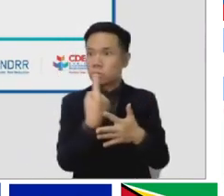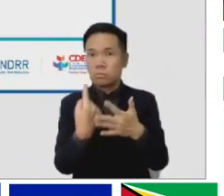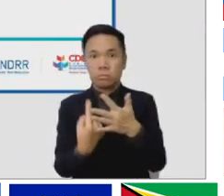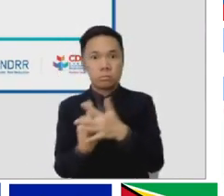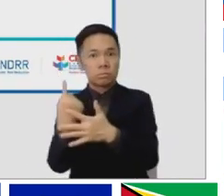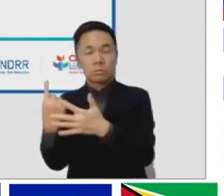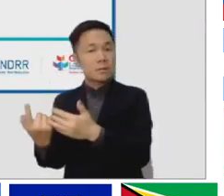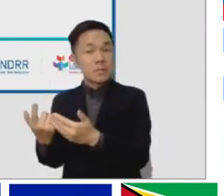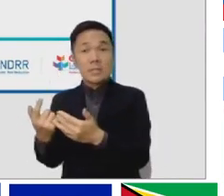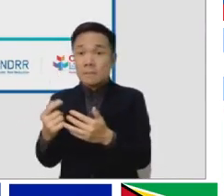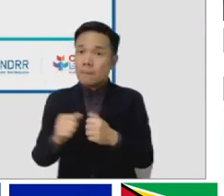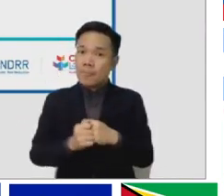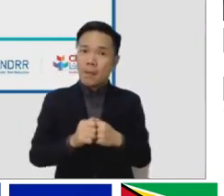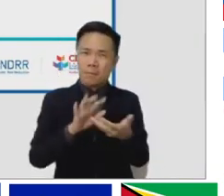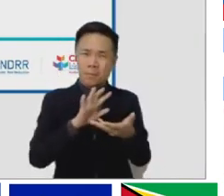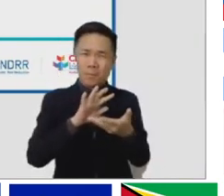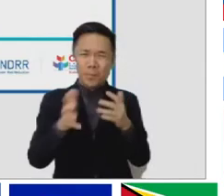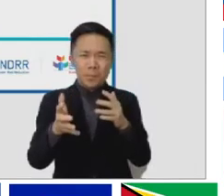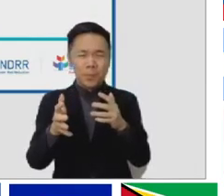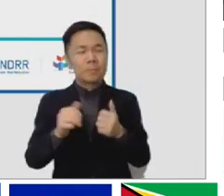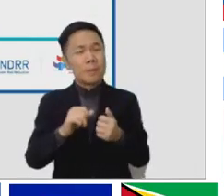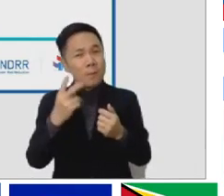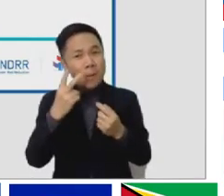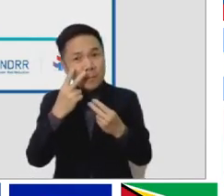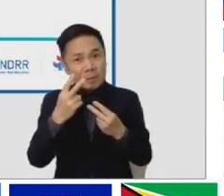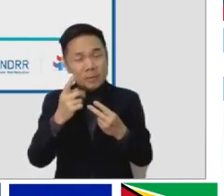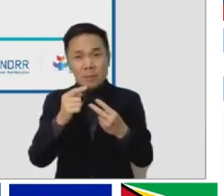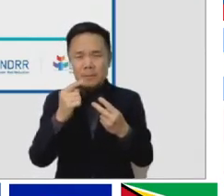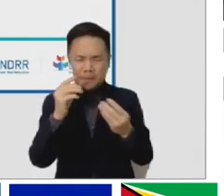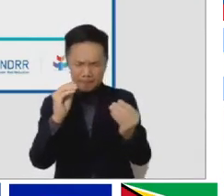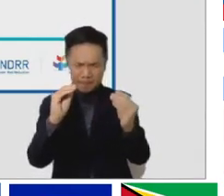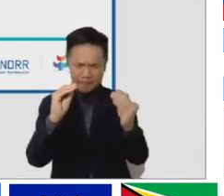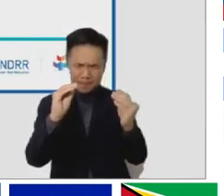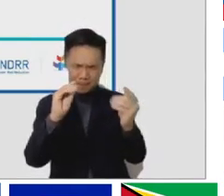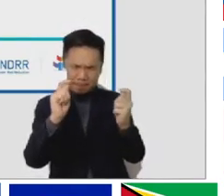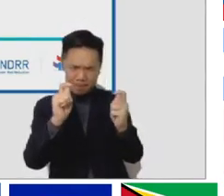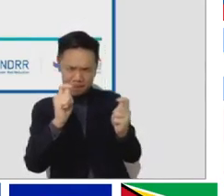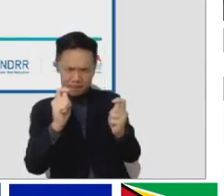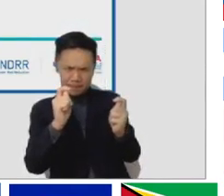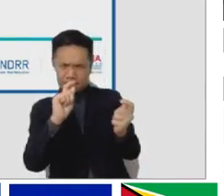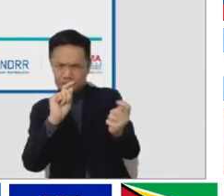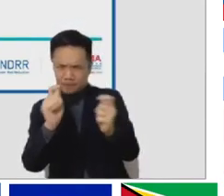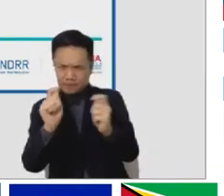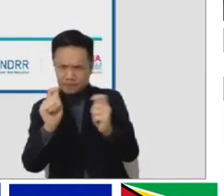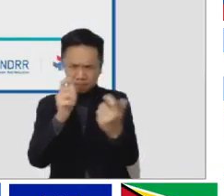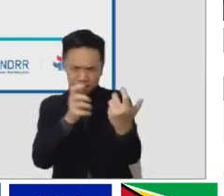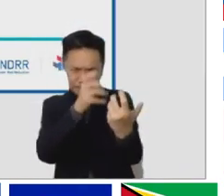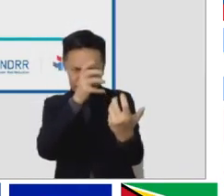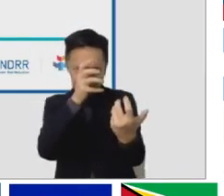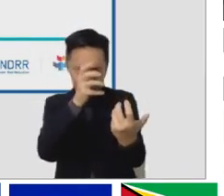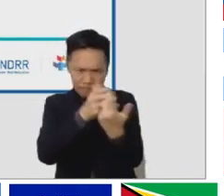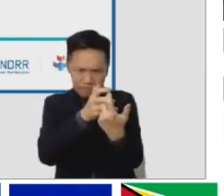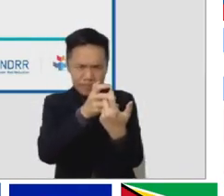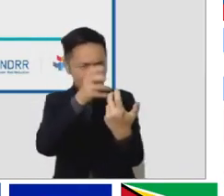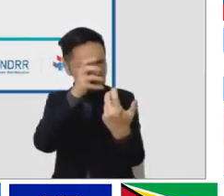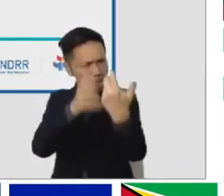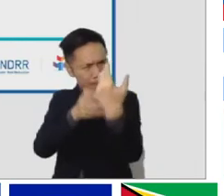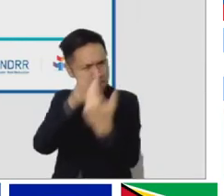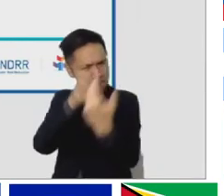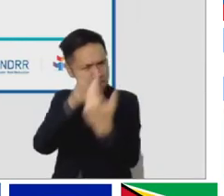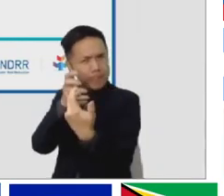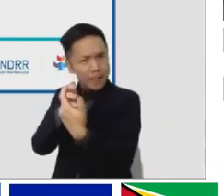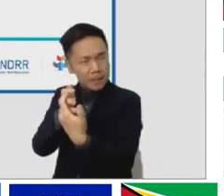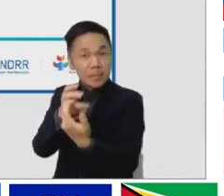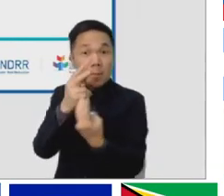really adjust, be agile, be flexible, it really points us back to the central and